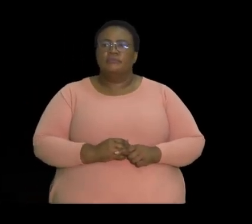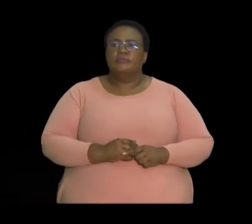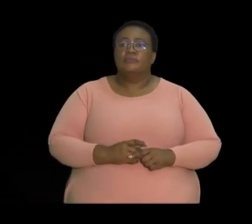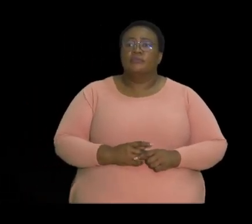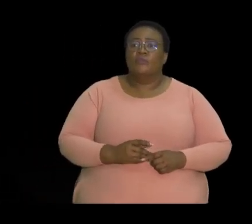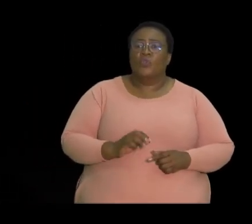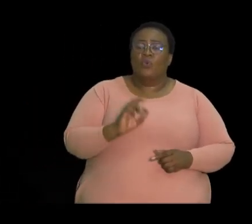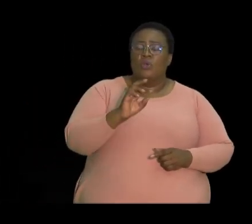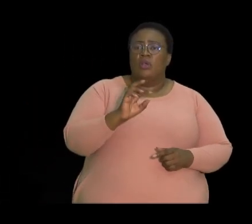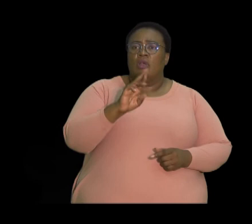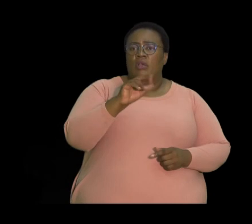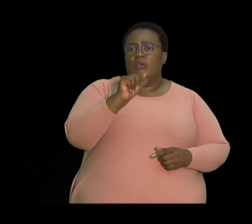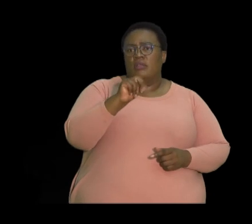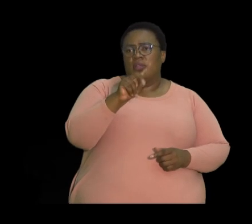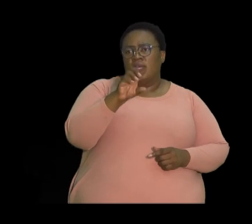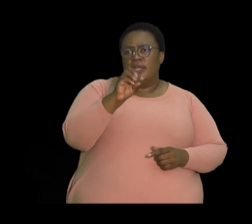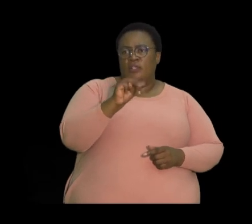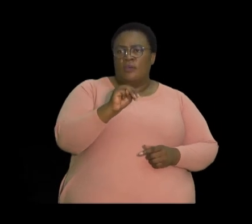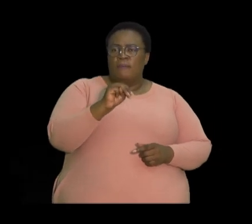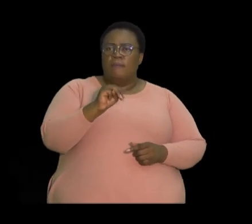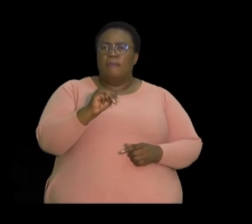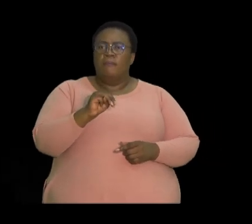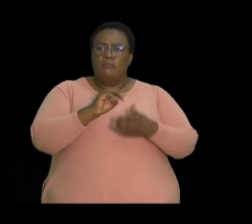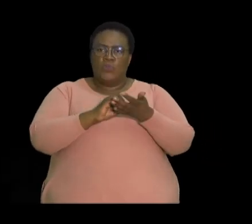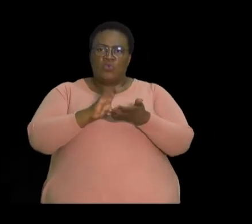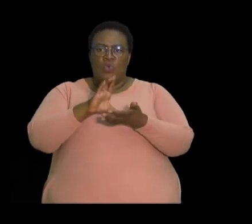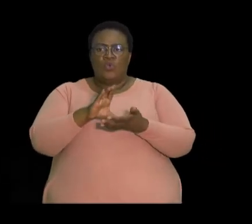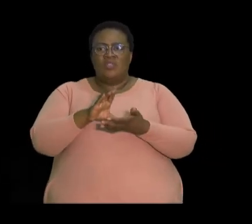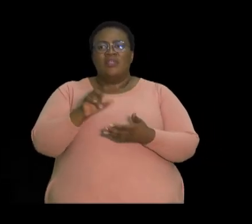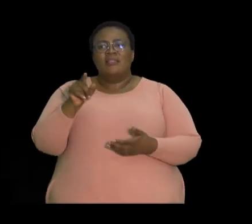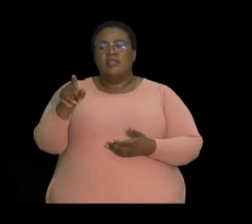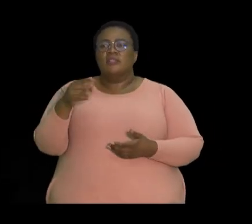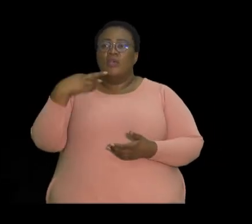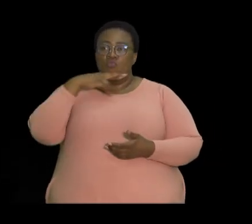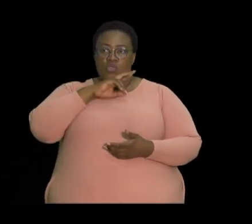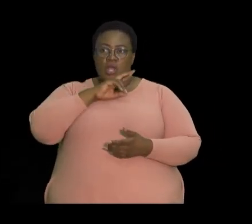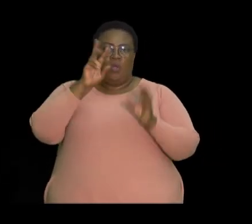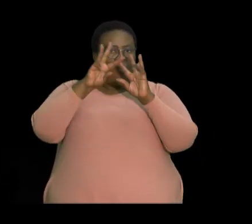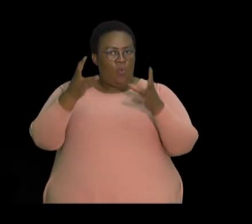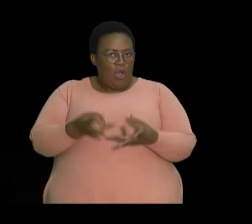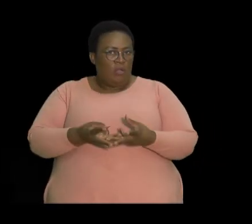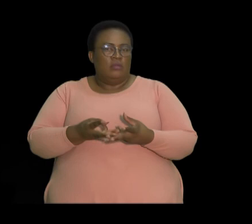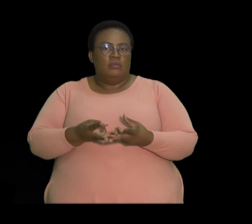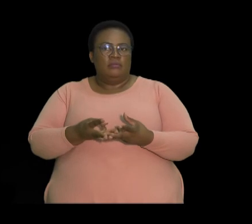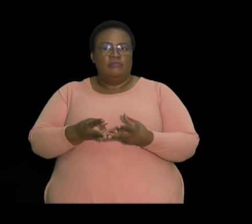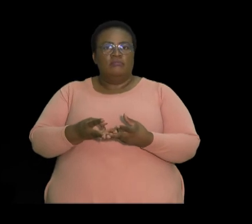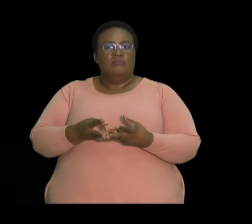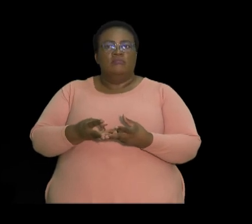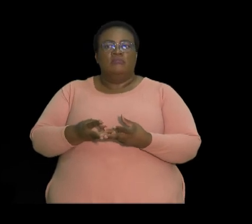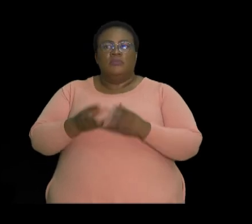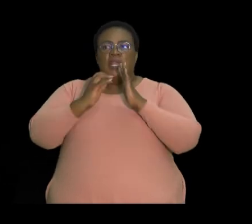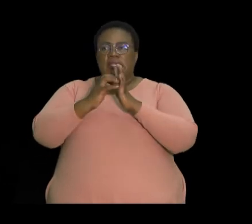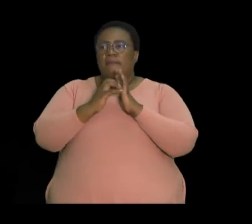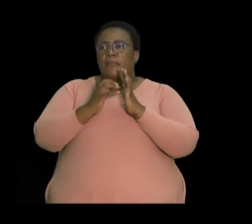Now, with random growth, let's just quickly run through it. These are real-world